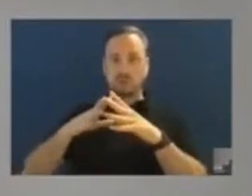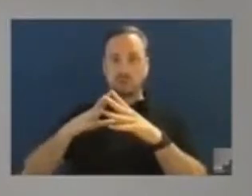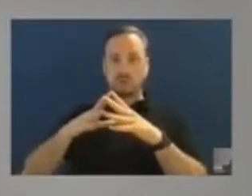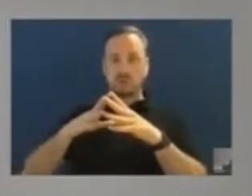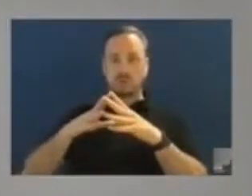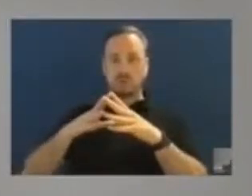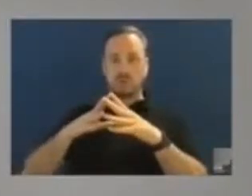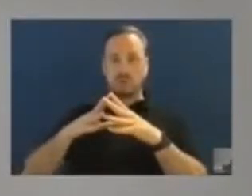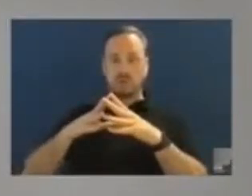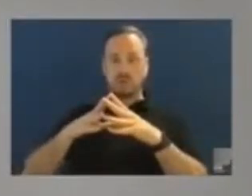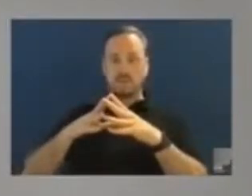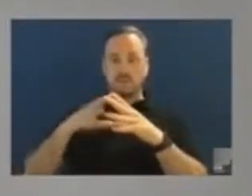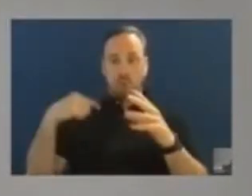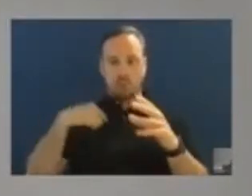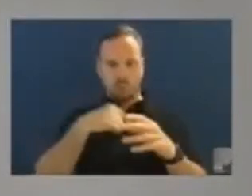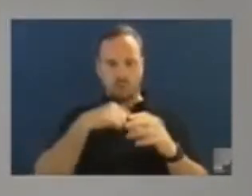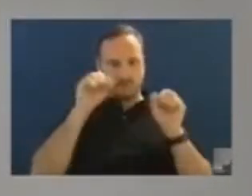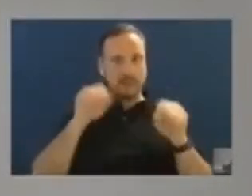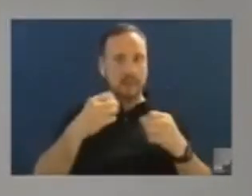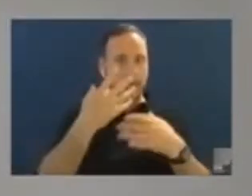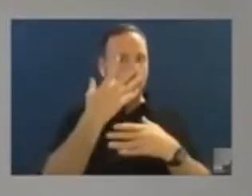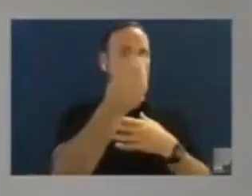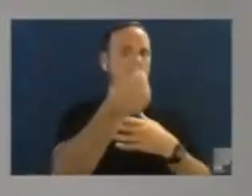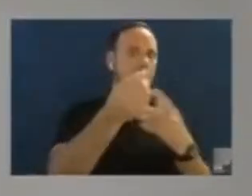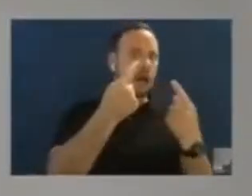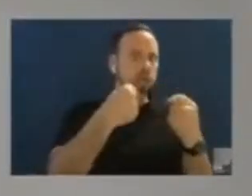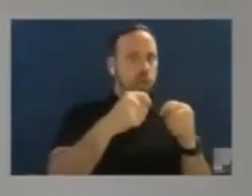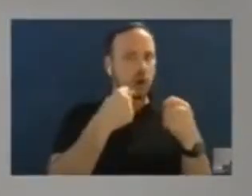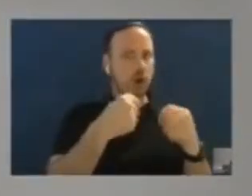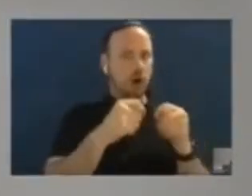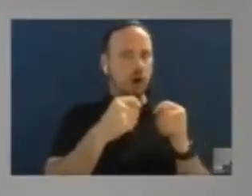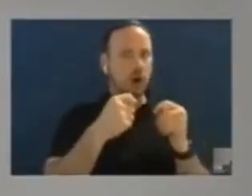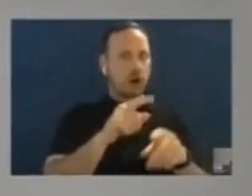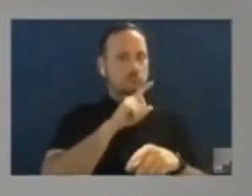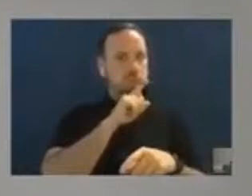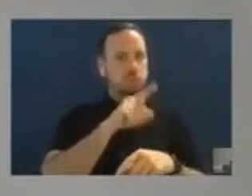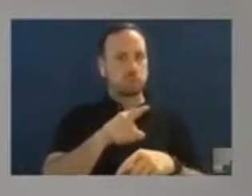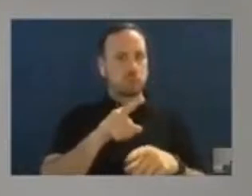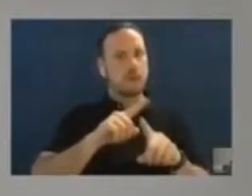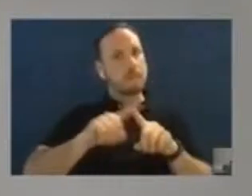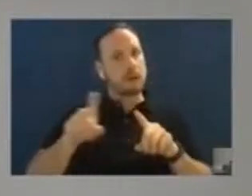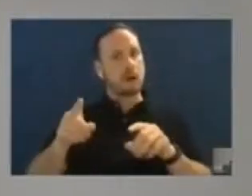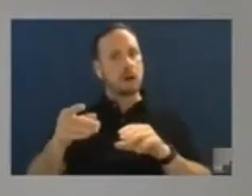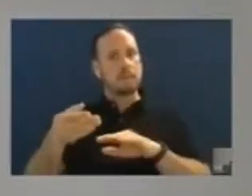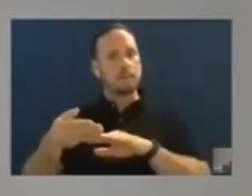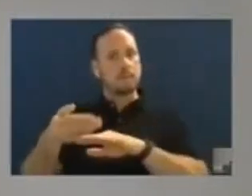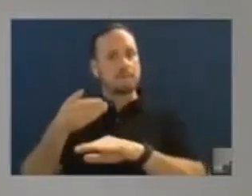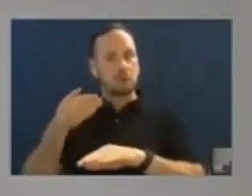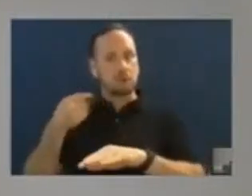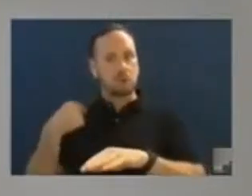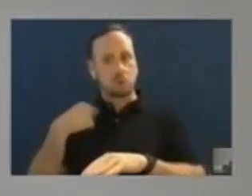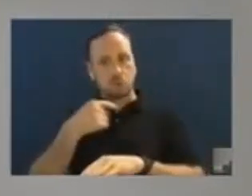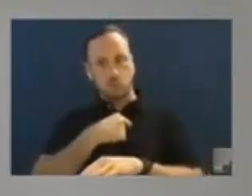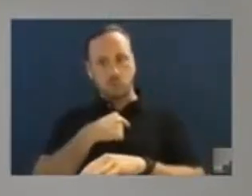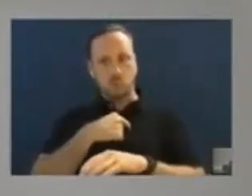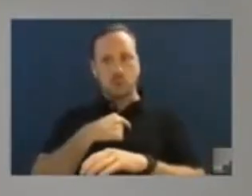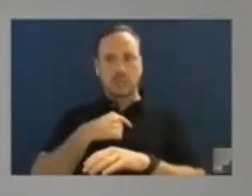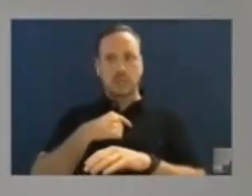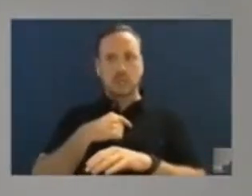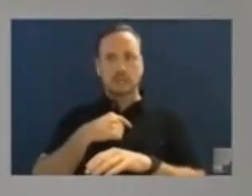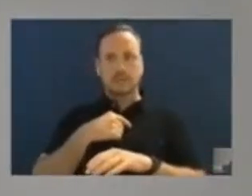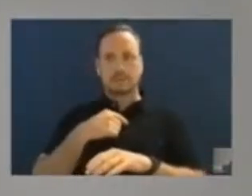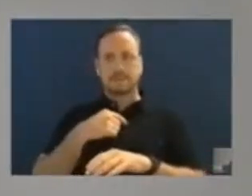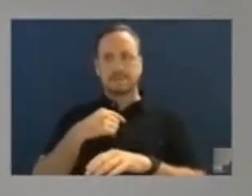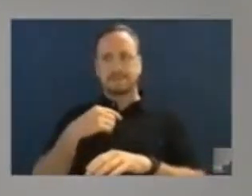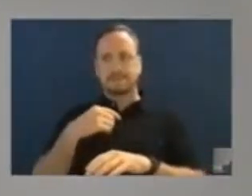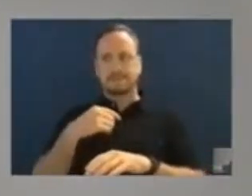try to do anything. But I want to, you know, before we would you know, put any kind of